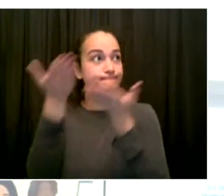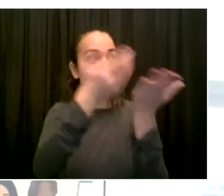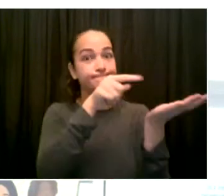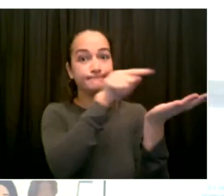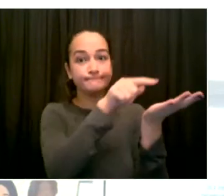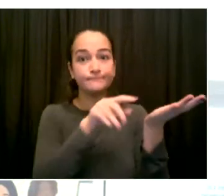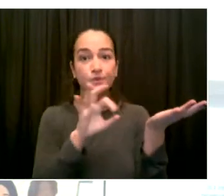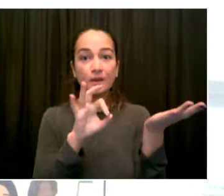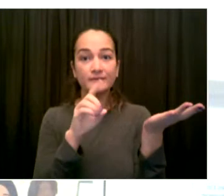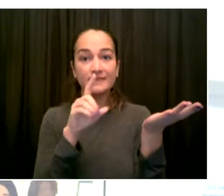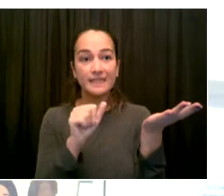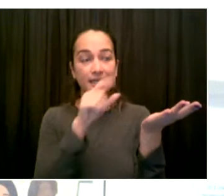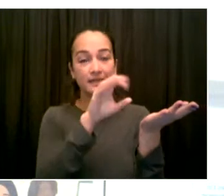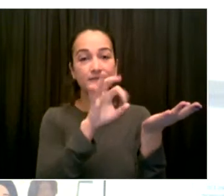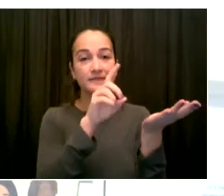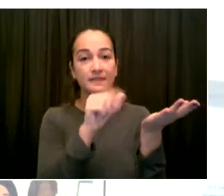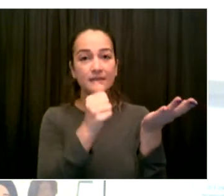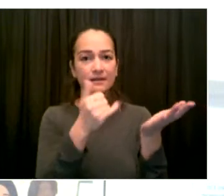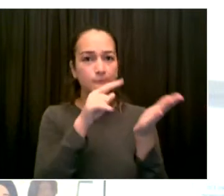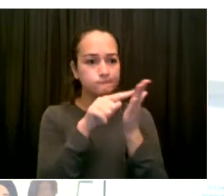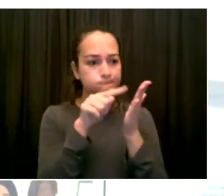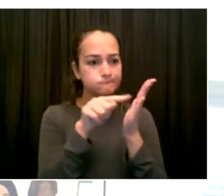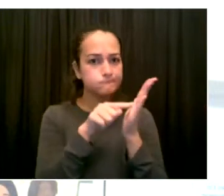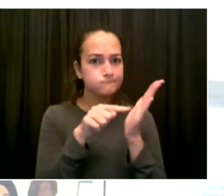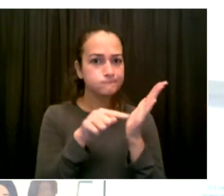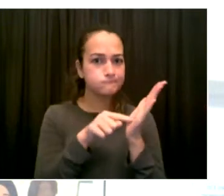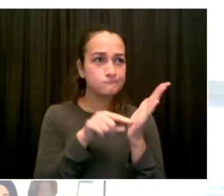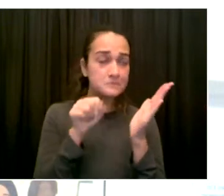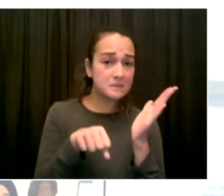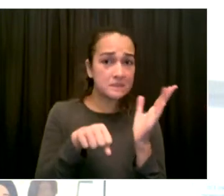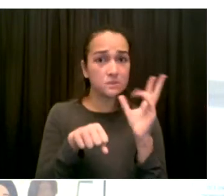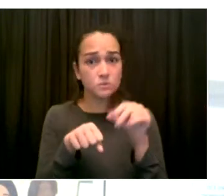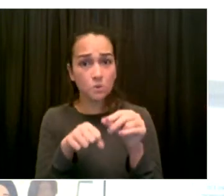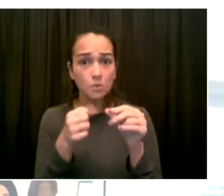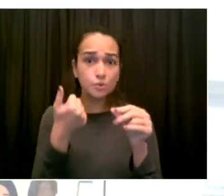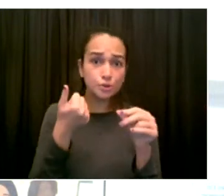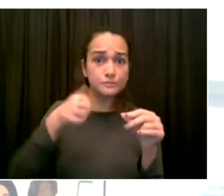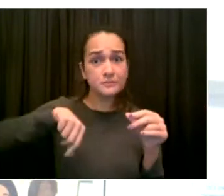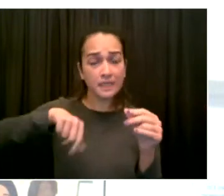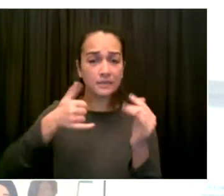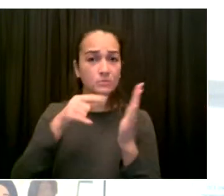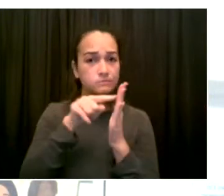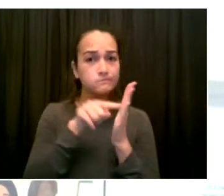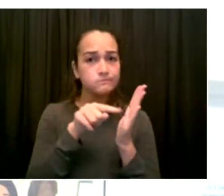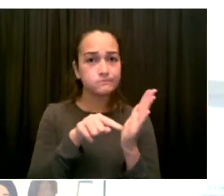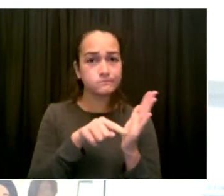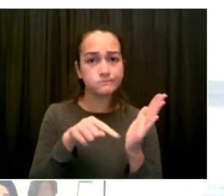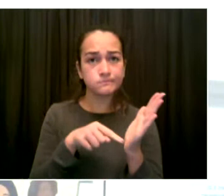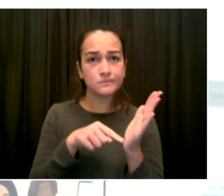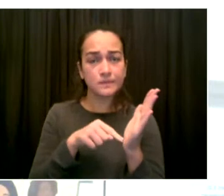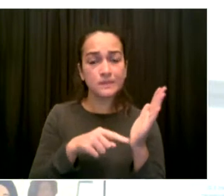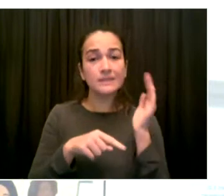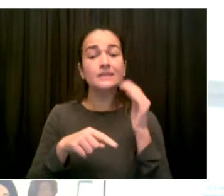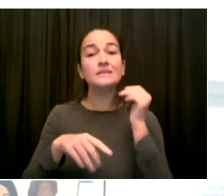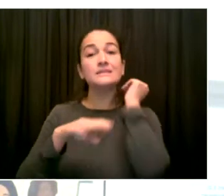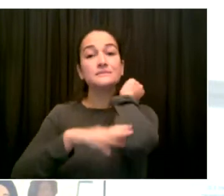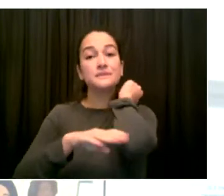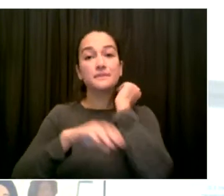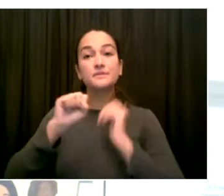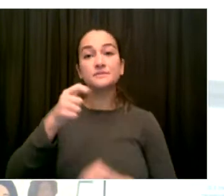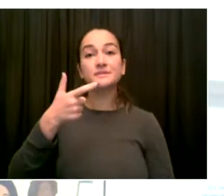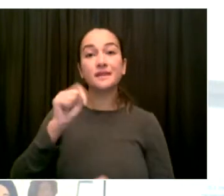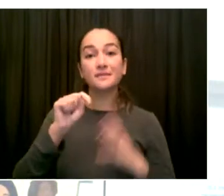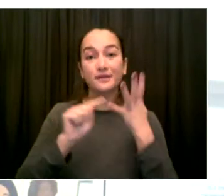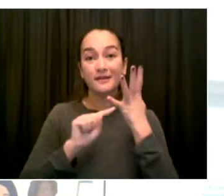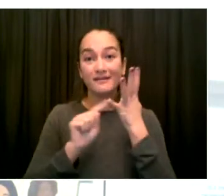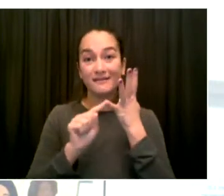FDA. We're hearing by the end of September, as you mentioned. At that point, I do believe that the